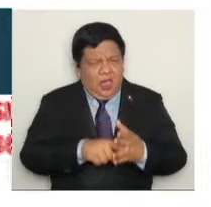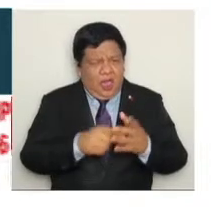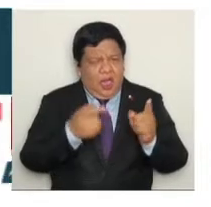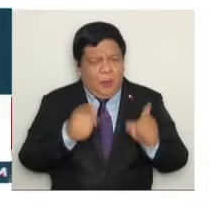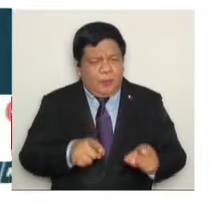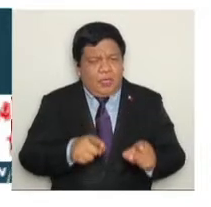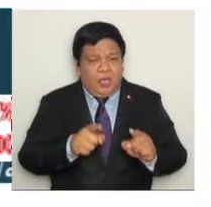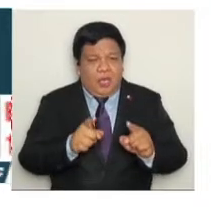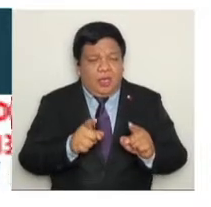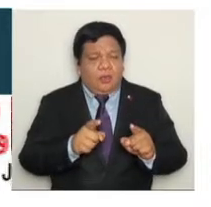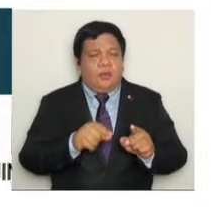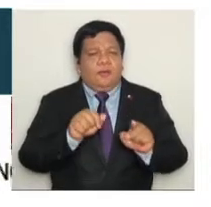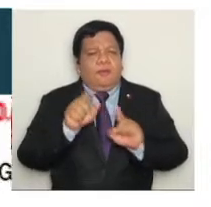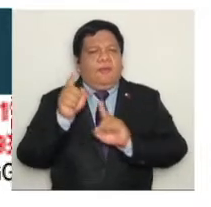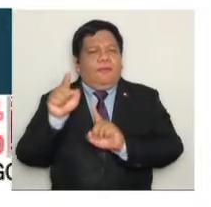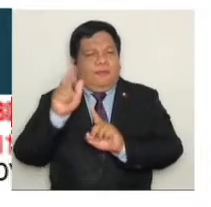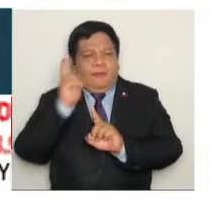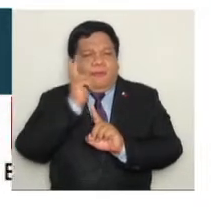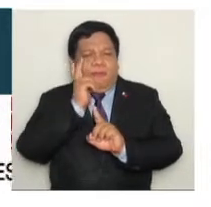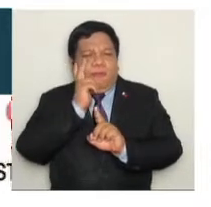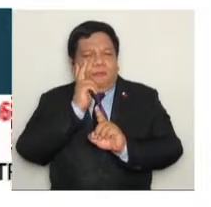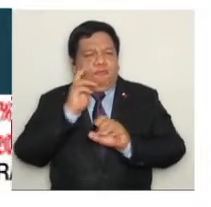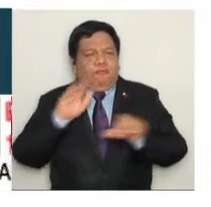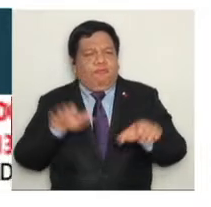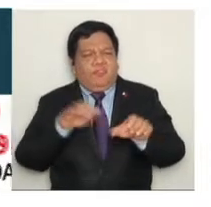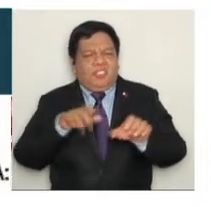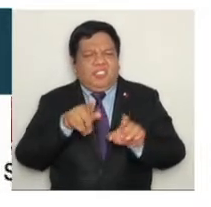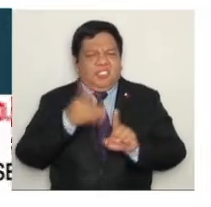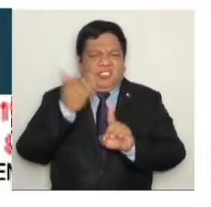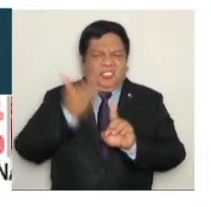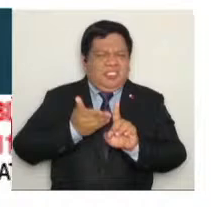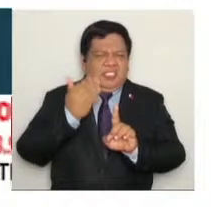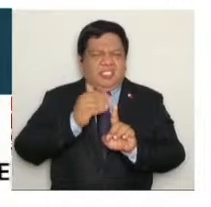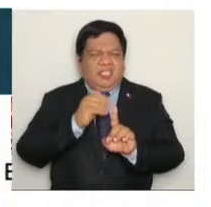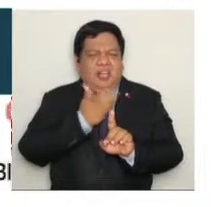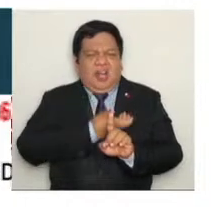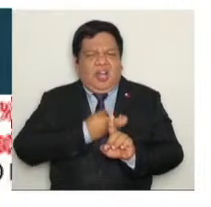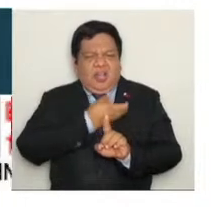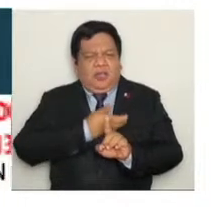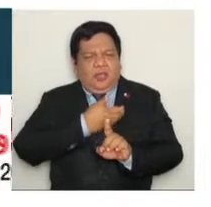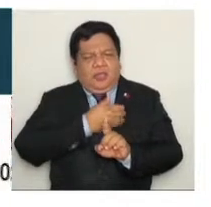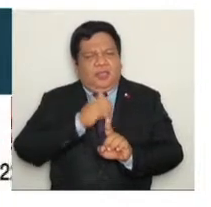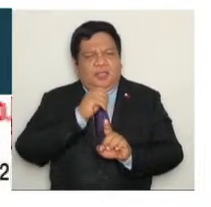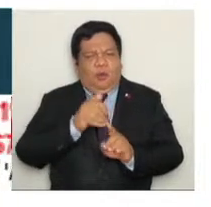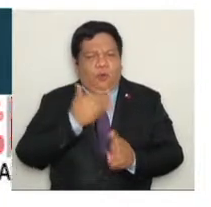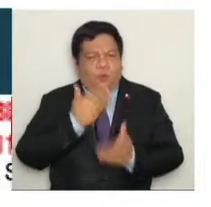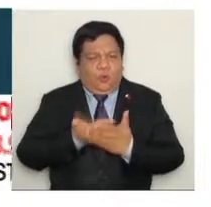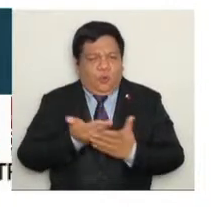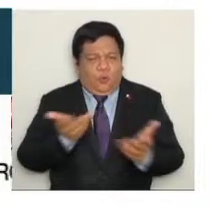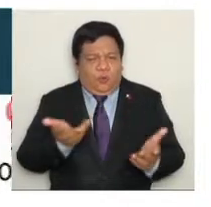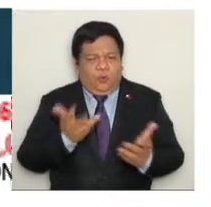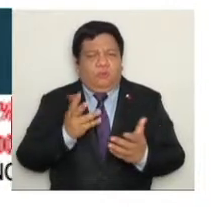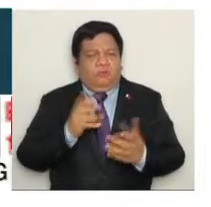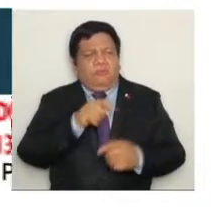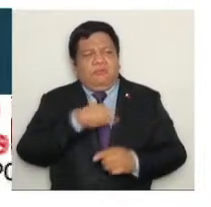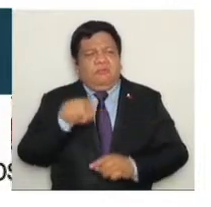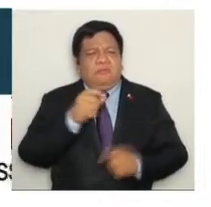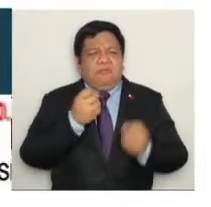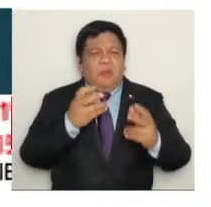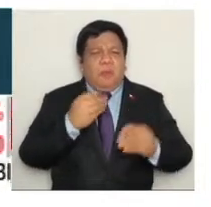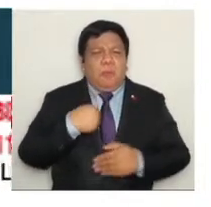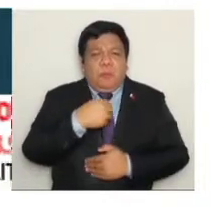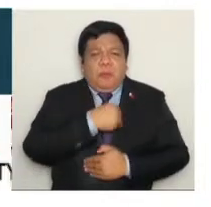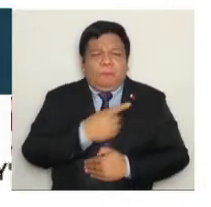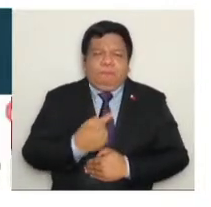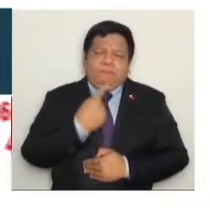started acting unpresidentiable. Basically letting down a lot of the members within PDP Laban. These